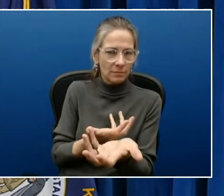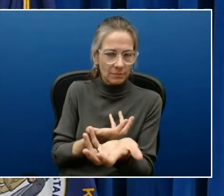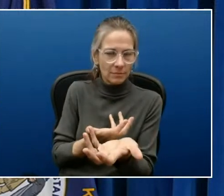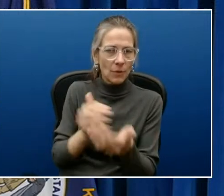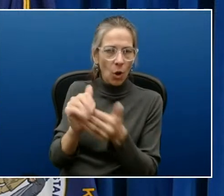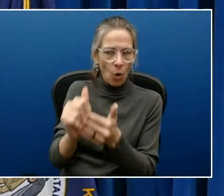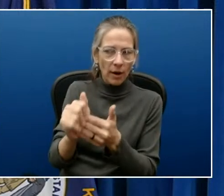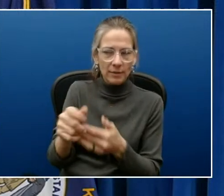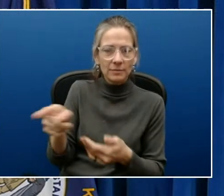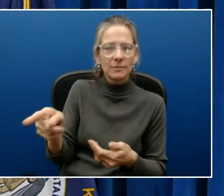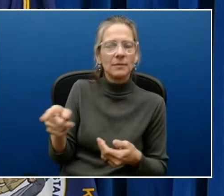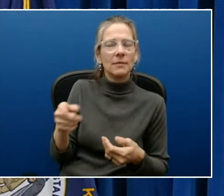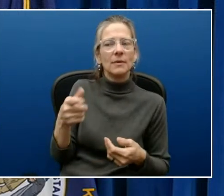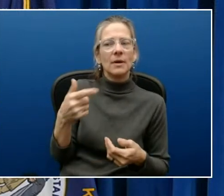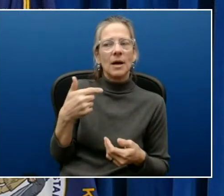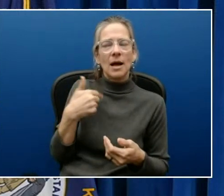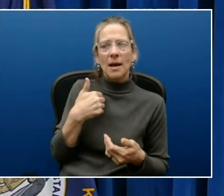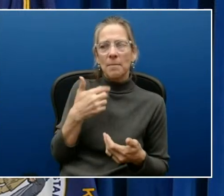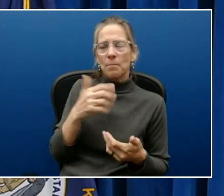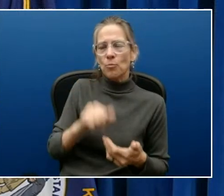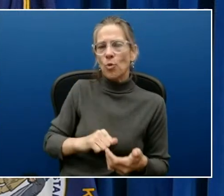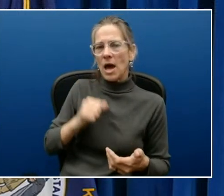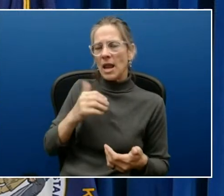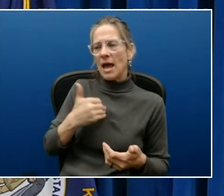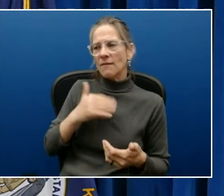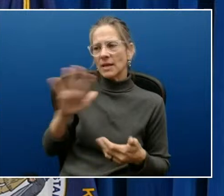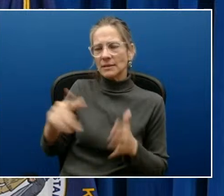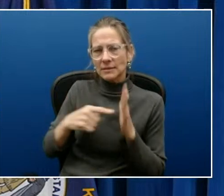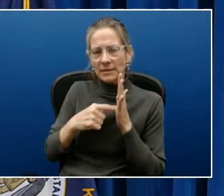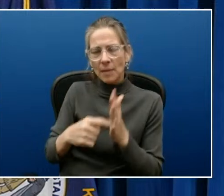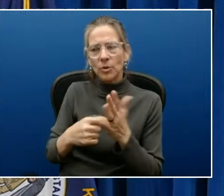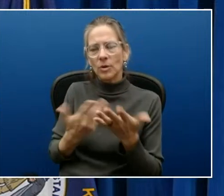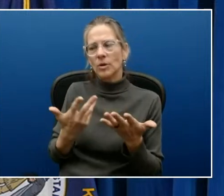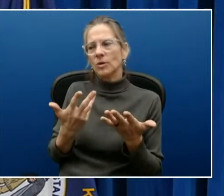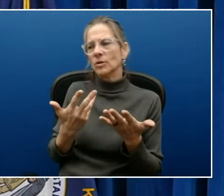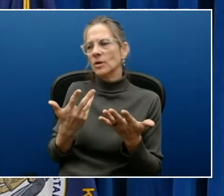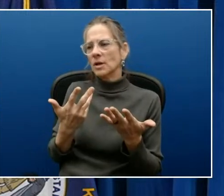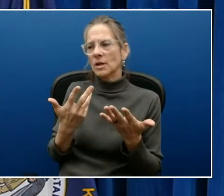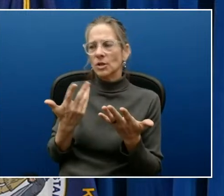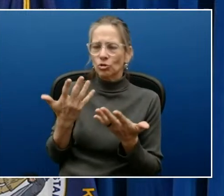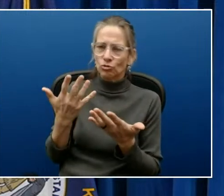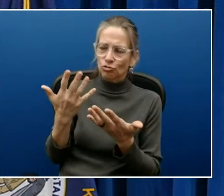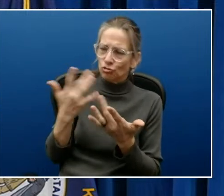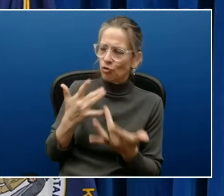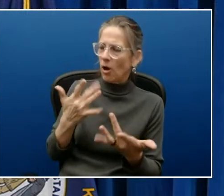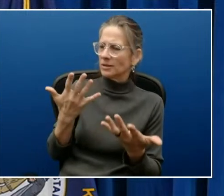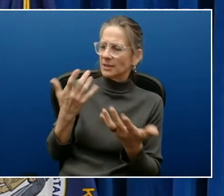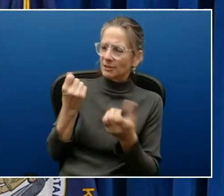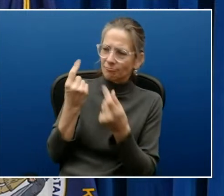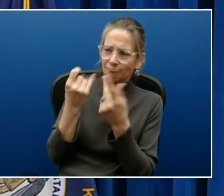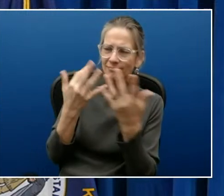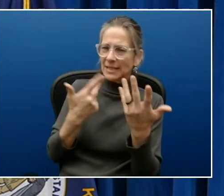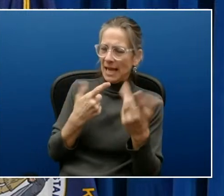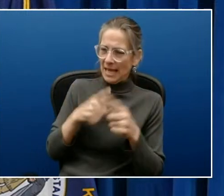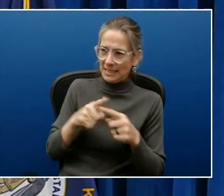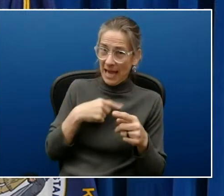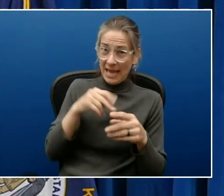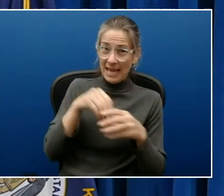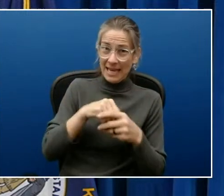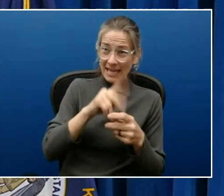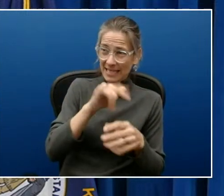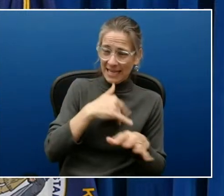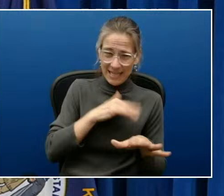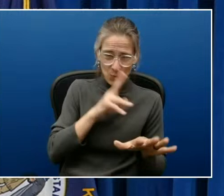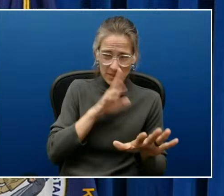his talent, compassion, and generosity to rely upon as I crisscross the Commonwealth and do my best to